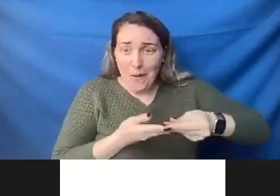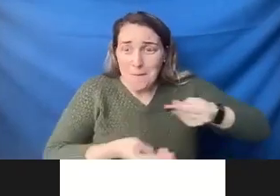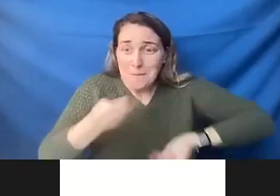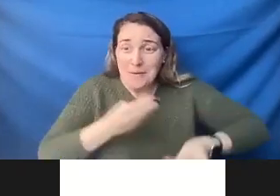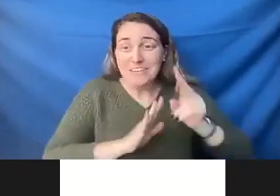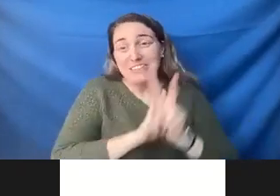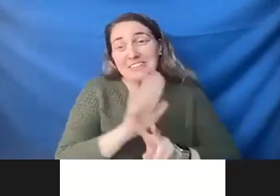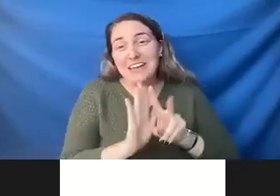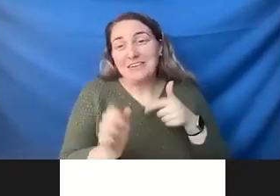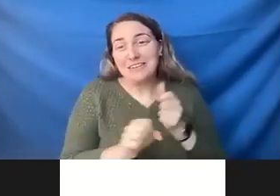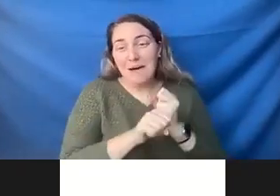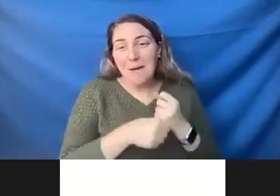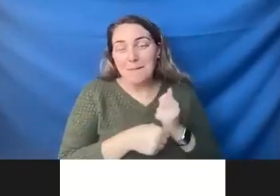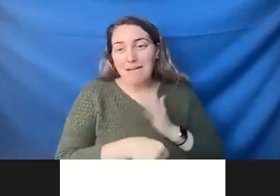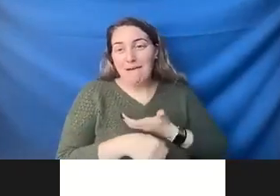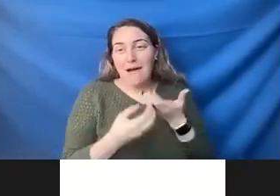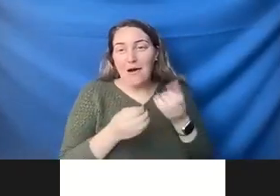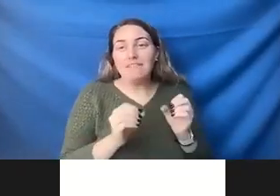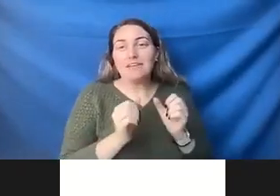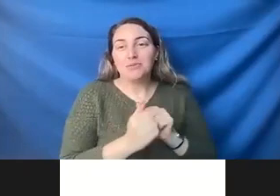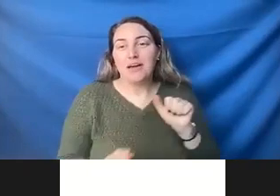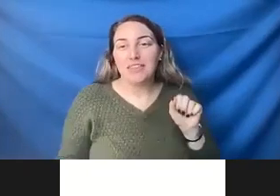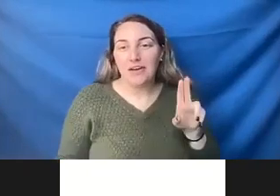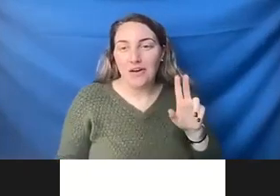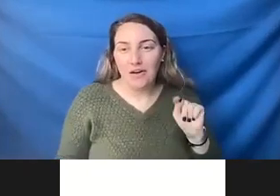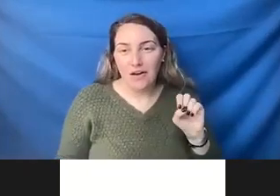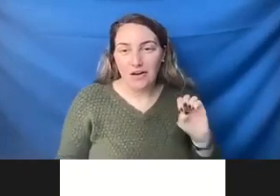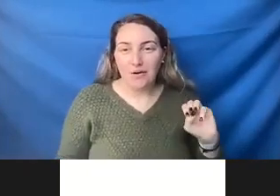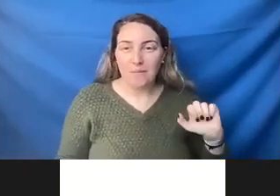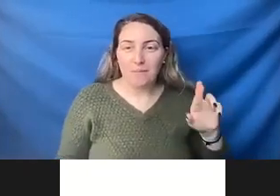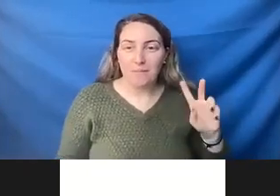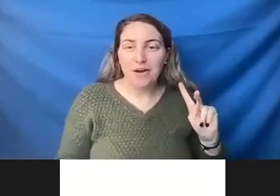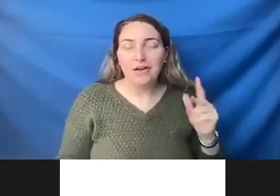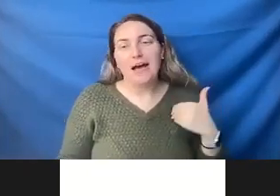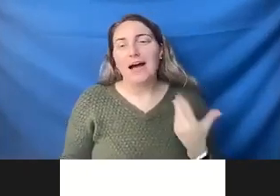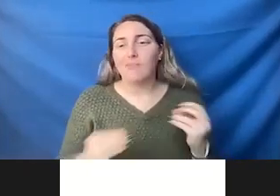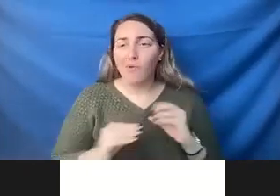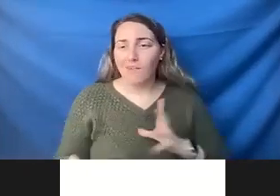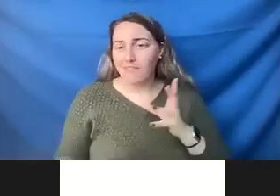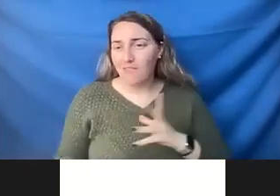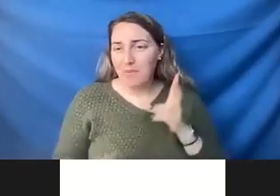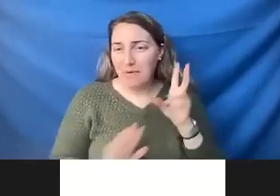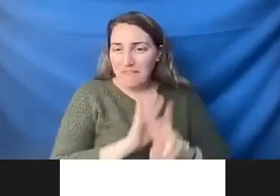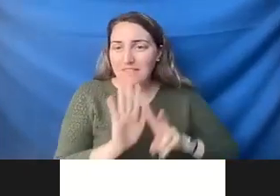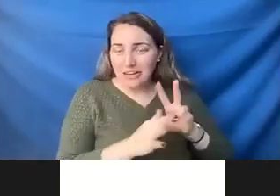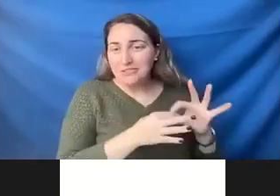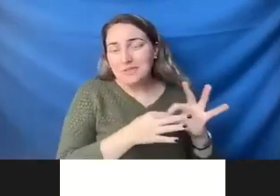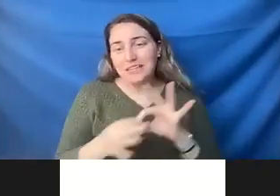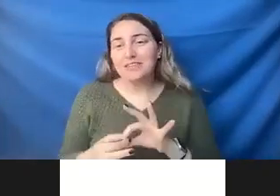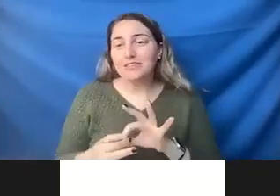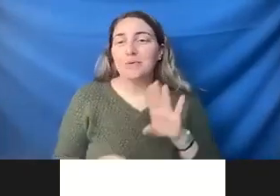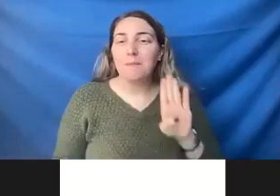our AutoMark. We do have a little bit more polished videos about the ballot marking